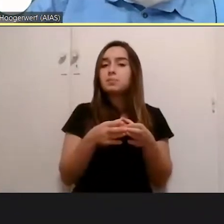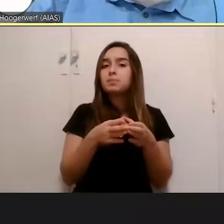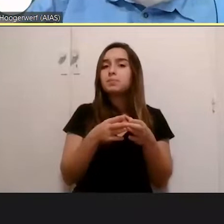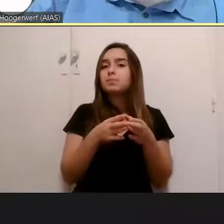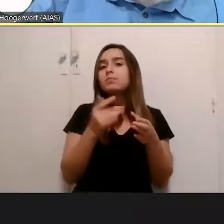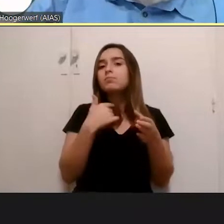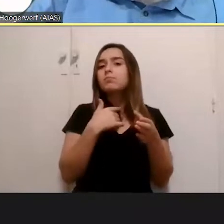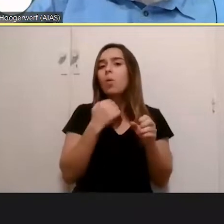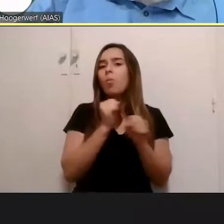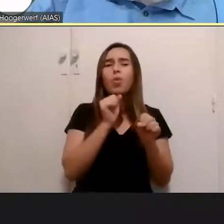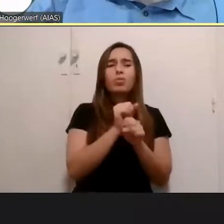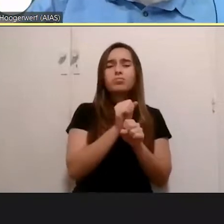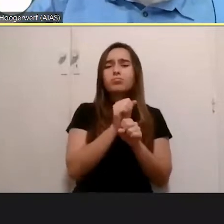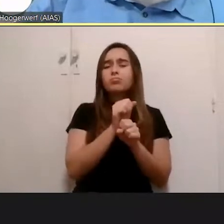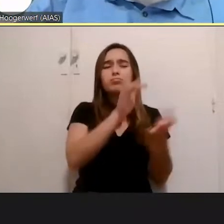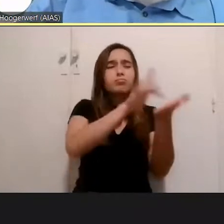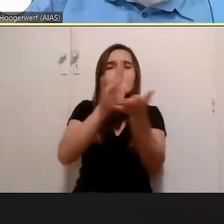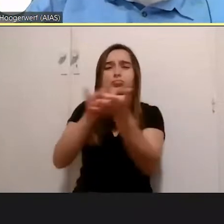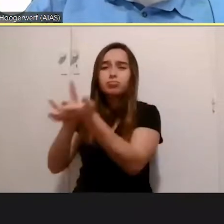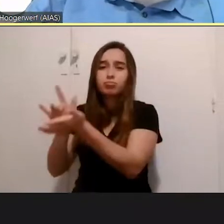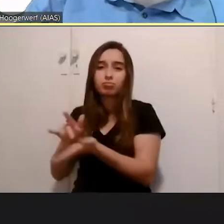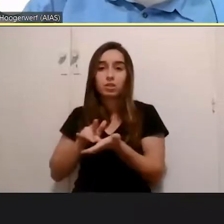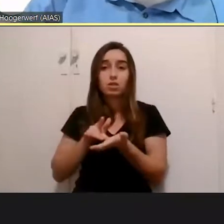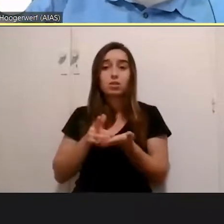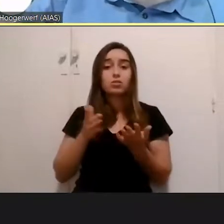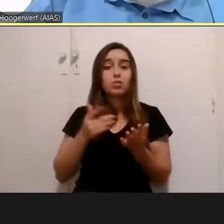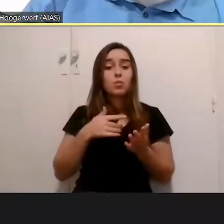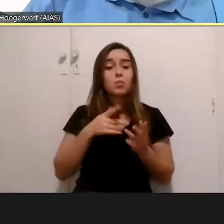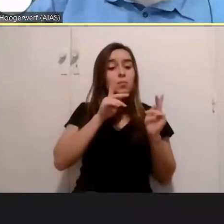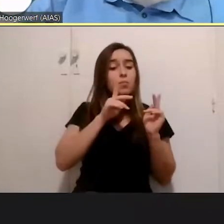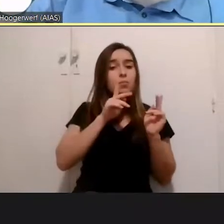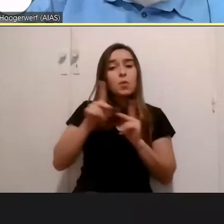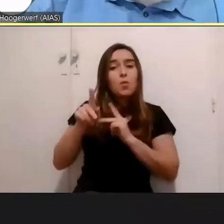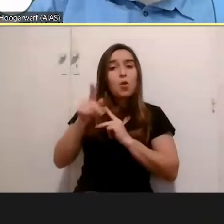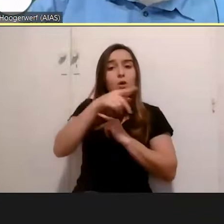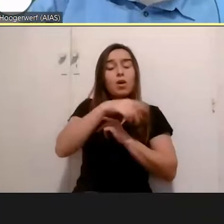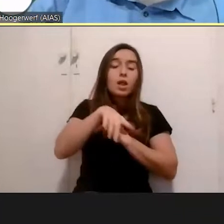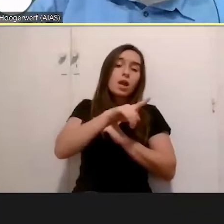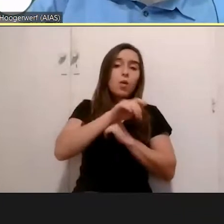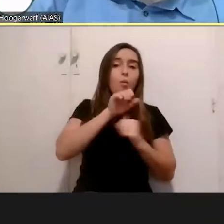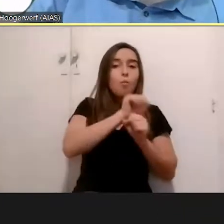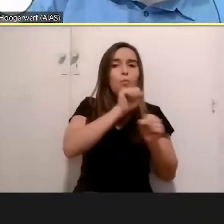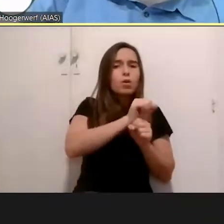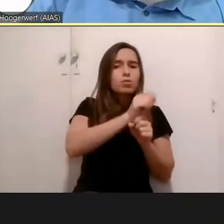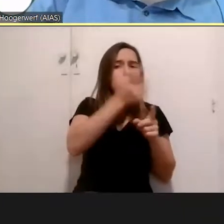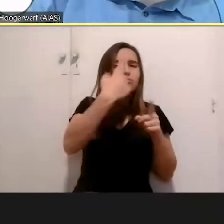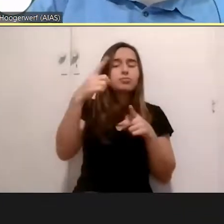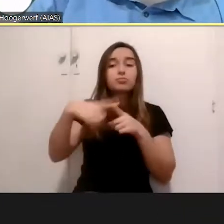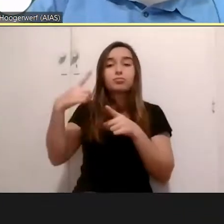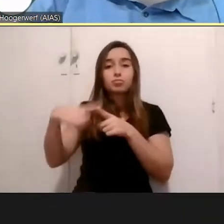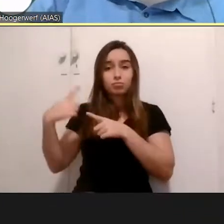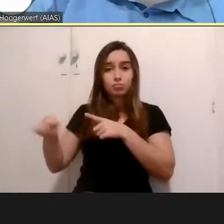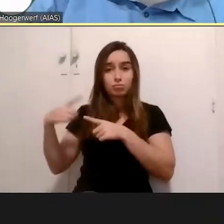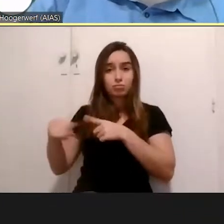that we have different people with different disciplinary backgrounds in the team, and that's another characteristic of